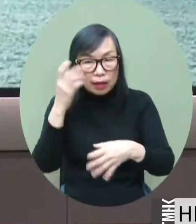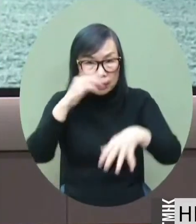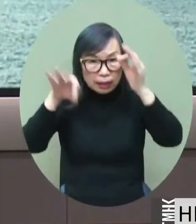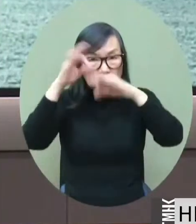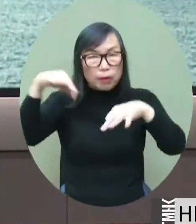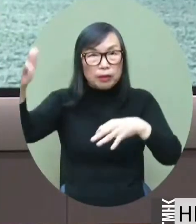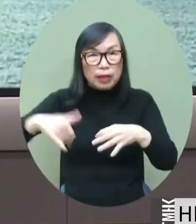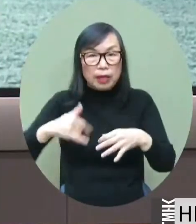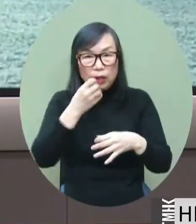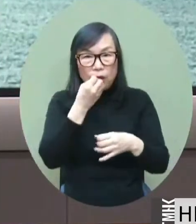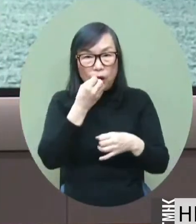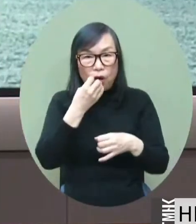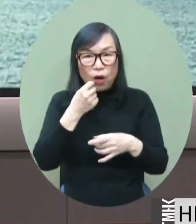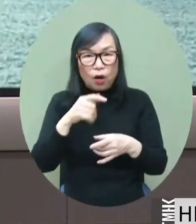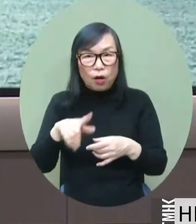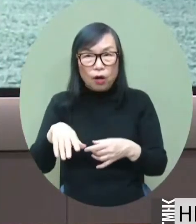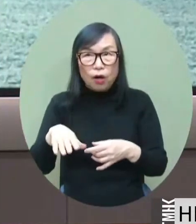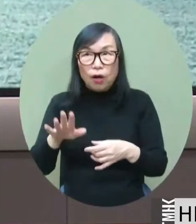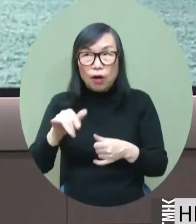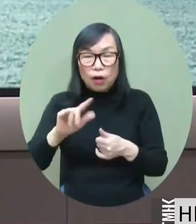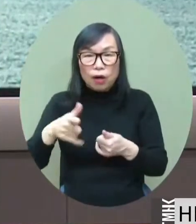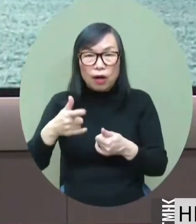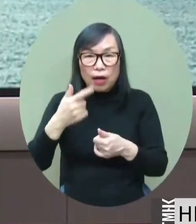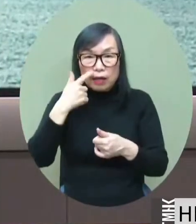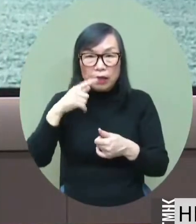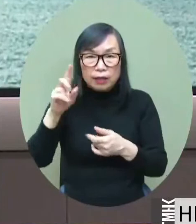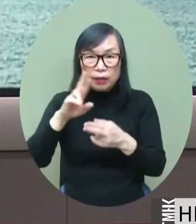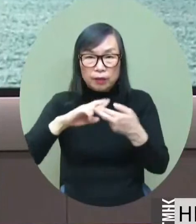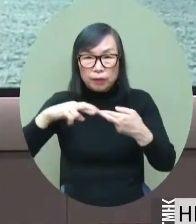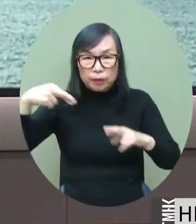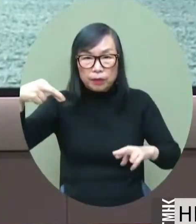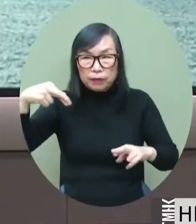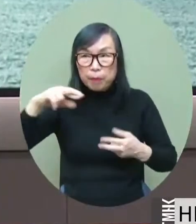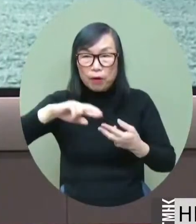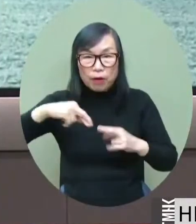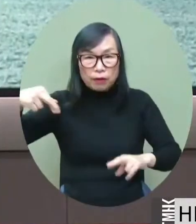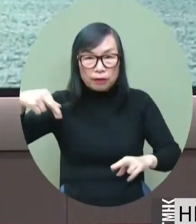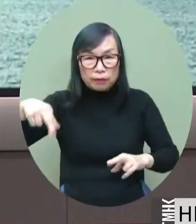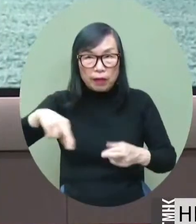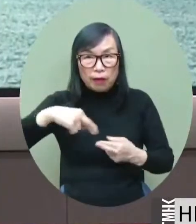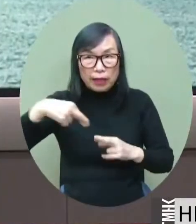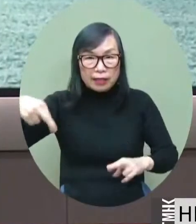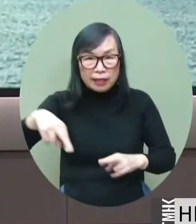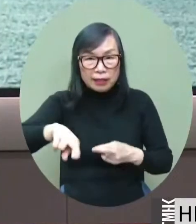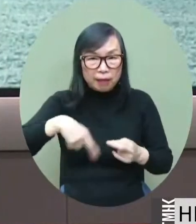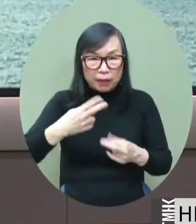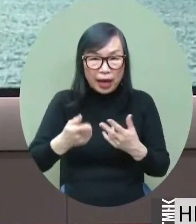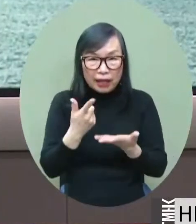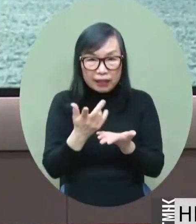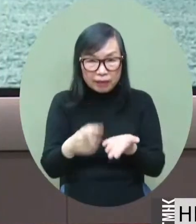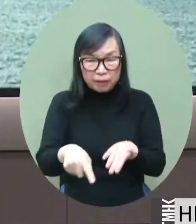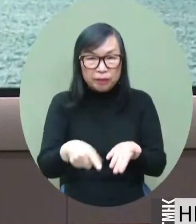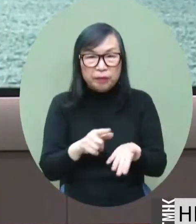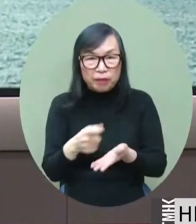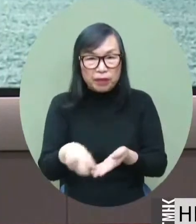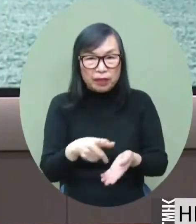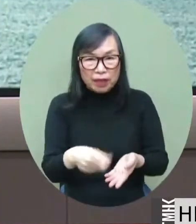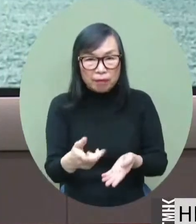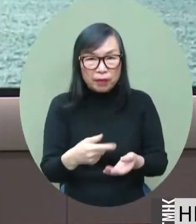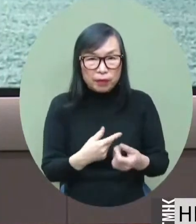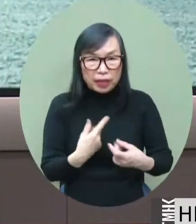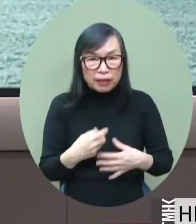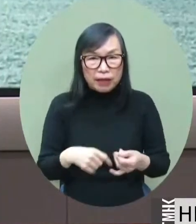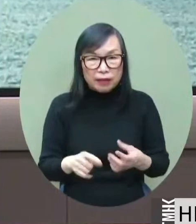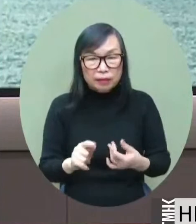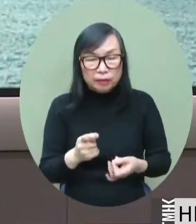arrived on the 23rd of March from Singapore. As regards genome analysis, the Public Health Laboratory